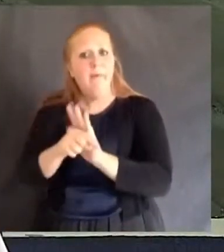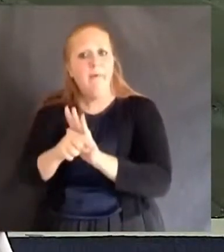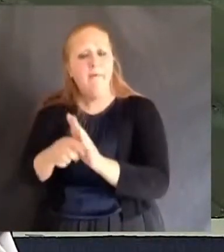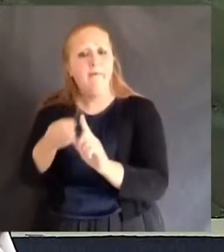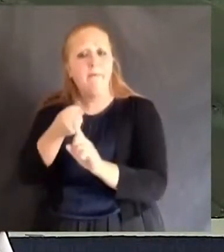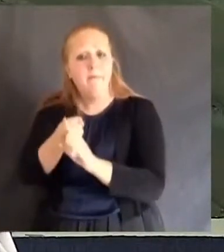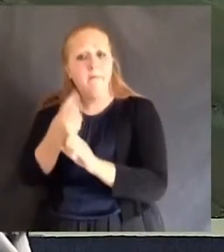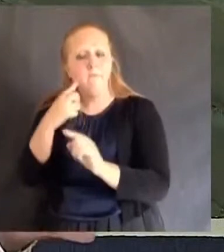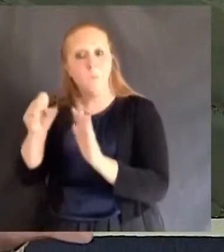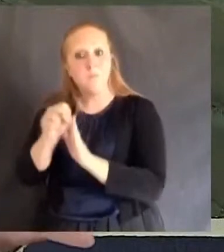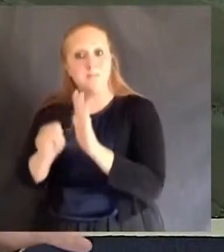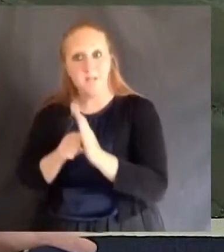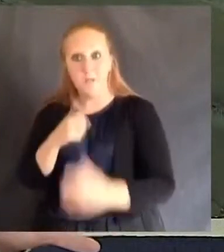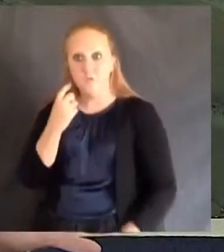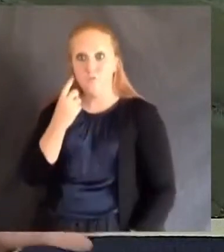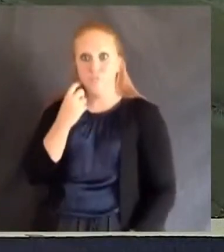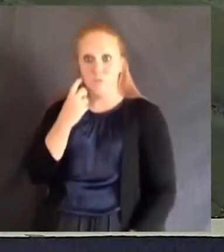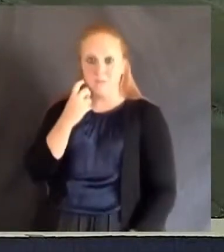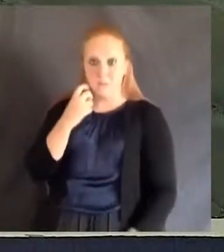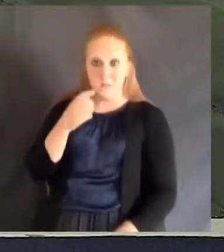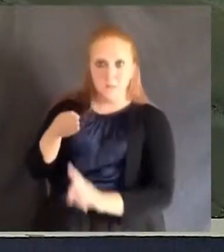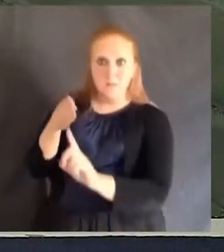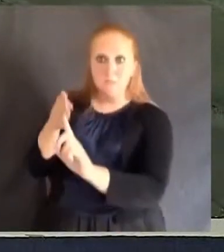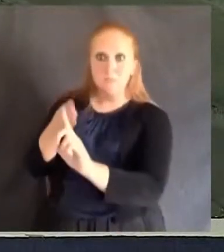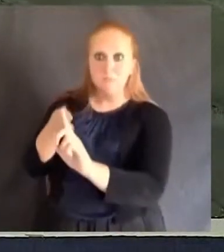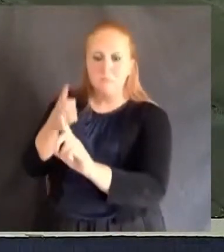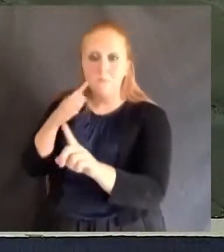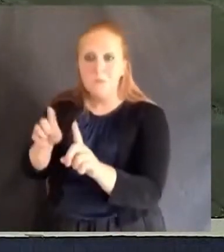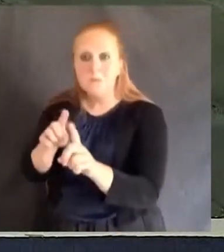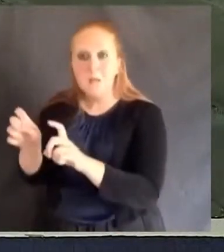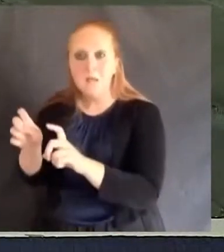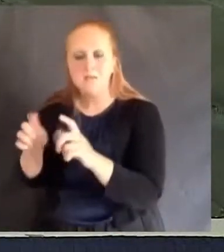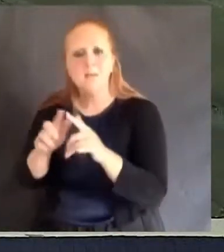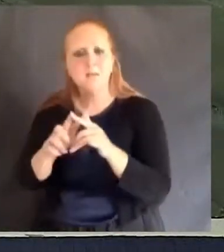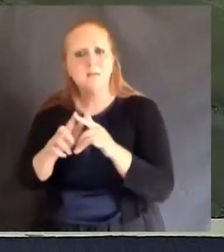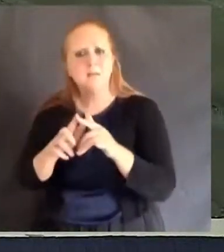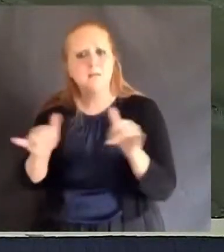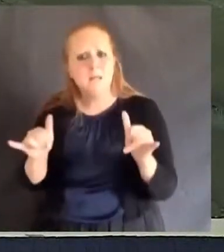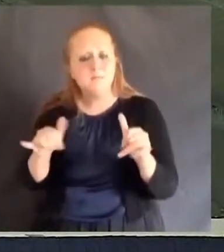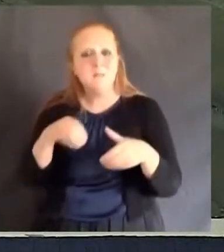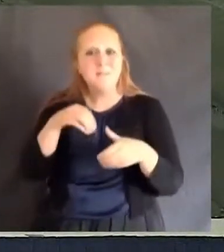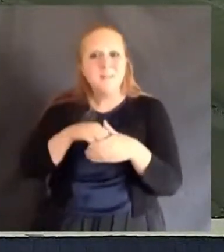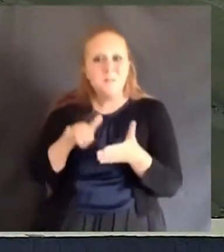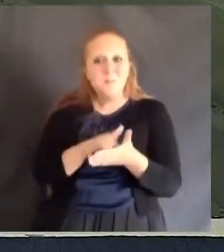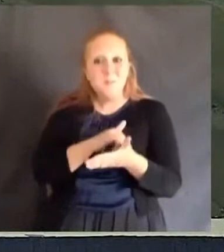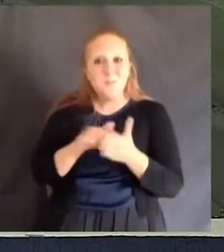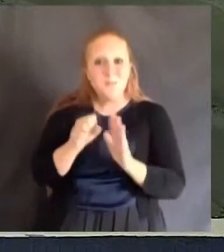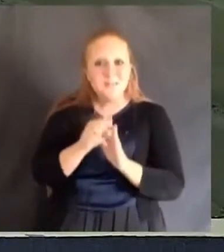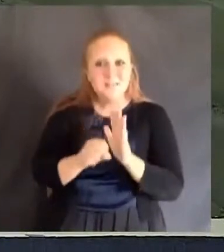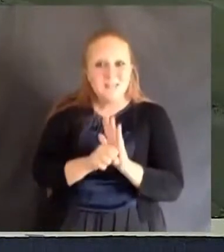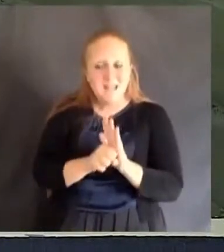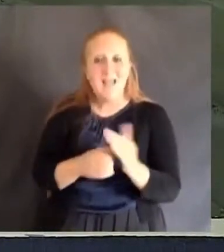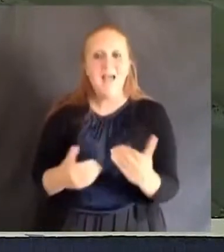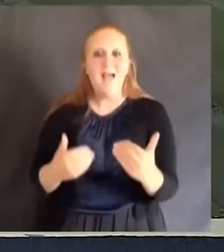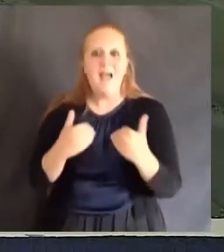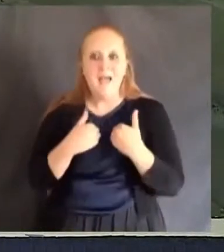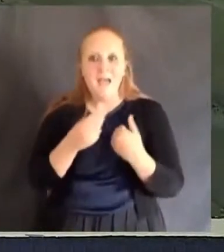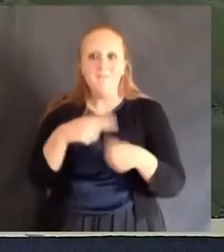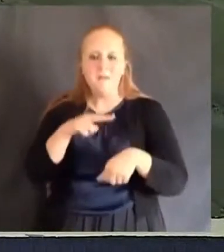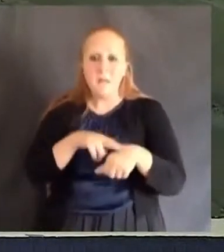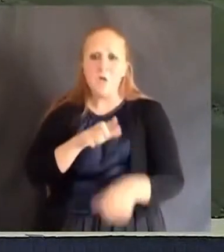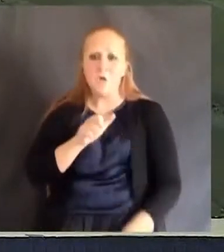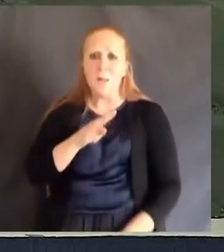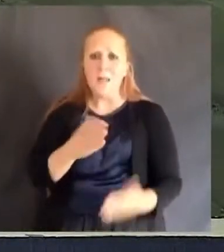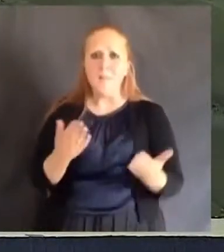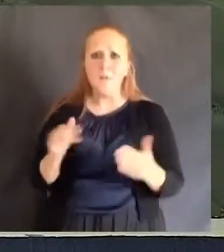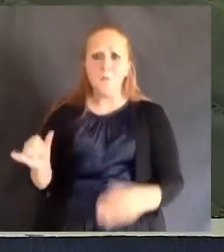testing recently, that's also backing up the sites in New York that those national laboratories do for